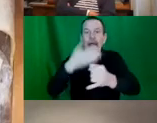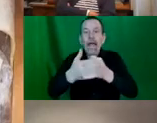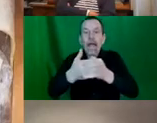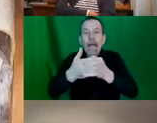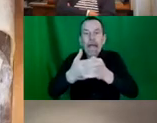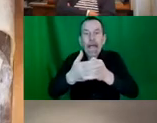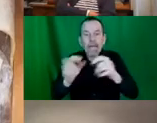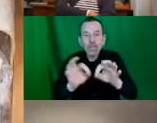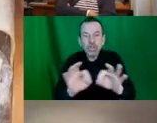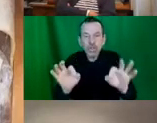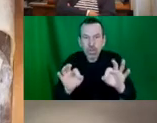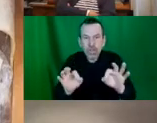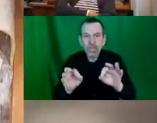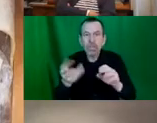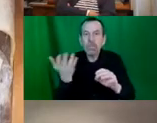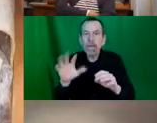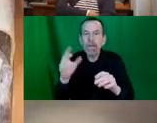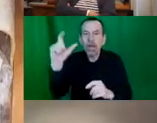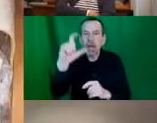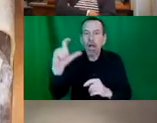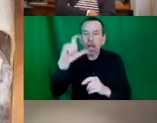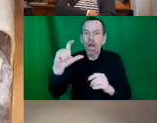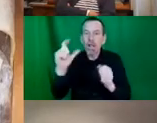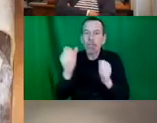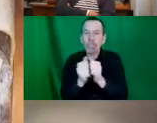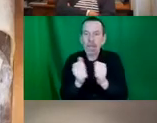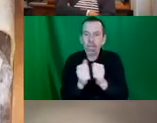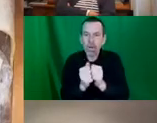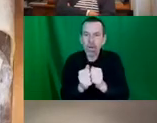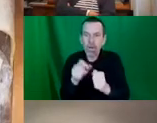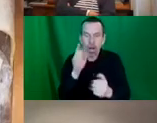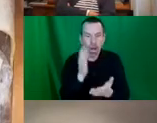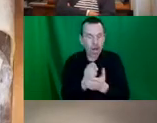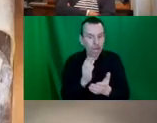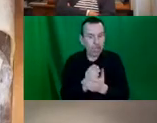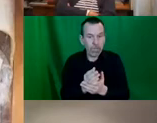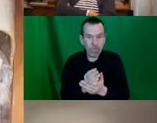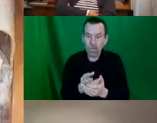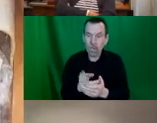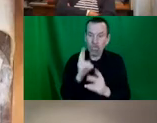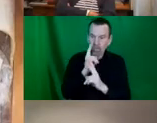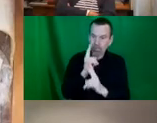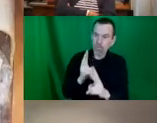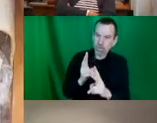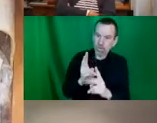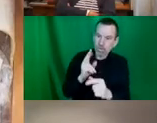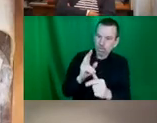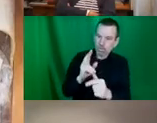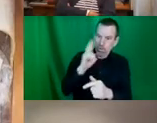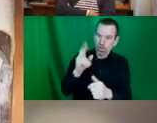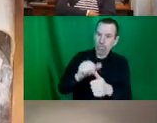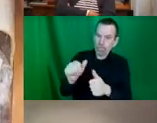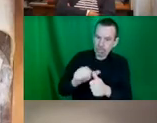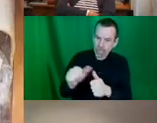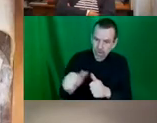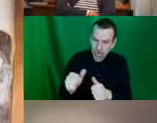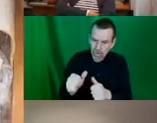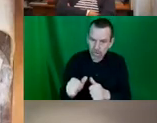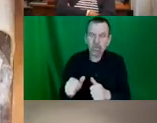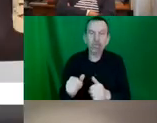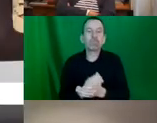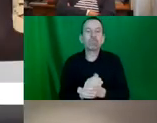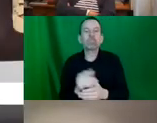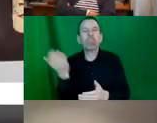marbled paper, a technique taught to me by Zoe which was less visually obtrusive than using a continuous tone as I had planned and done previously.